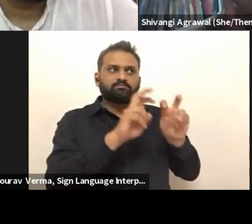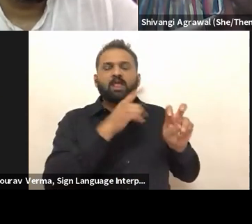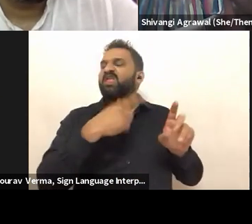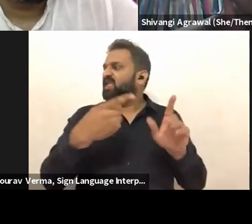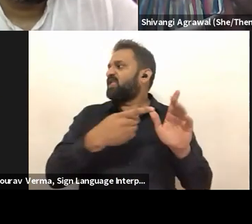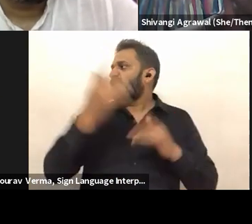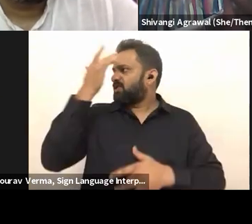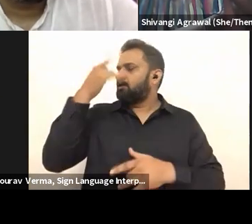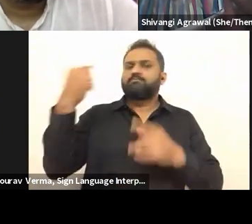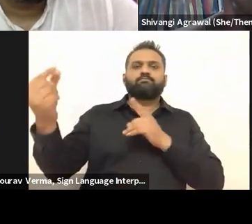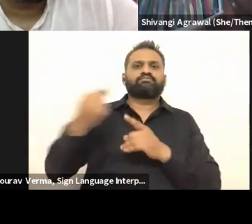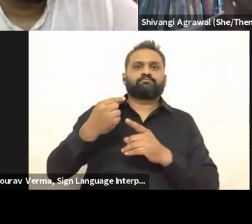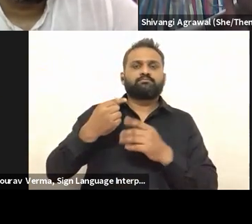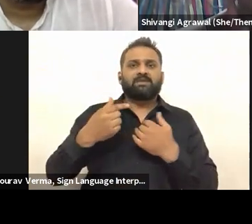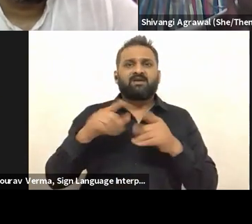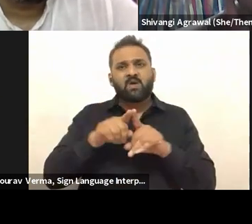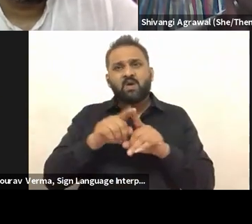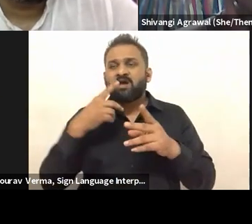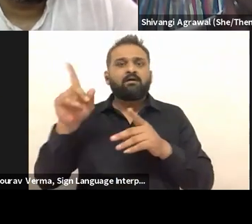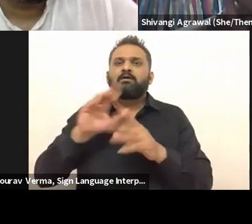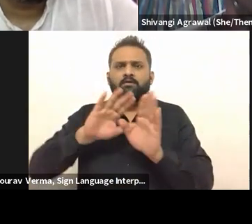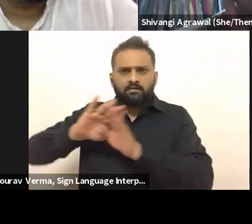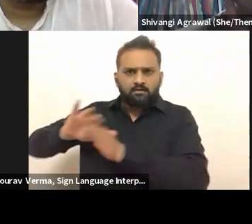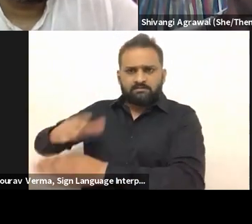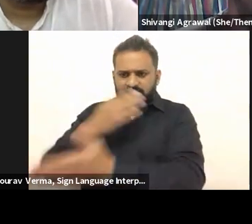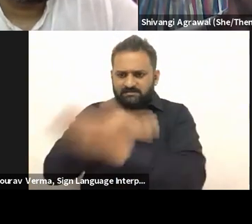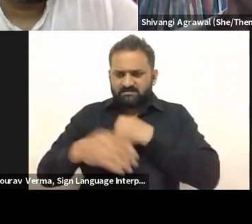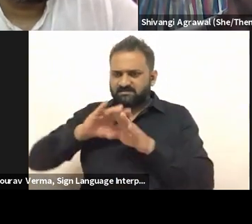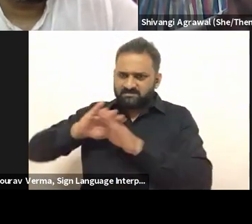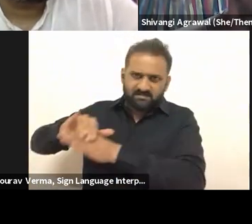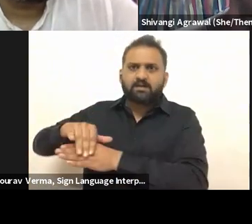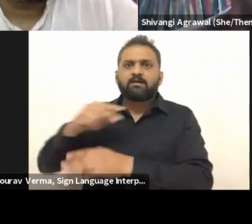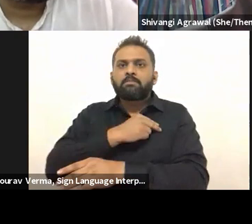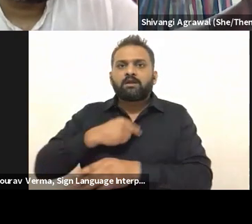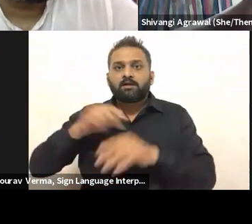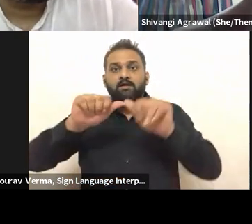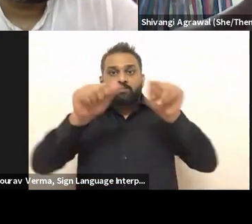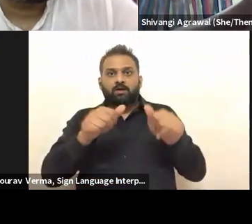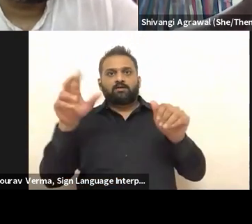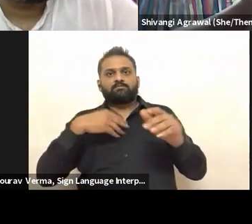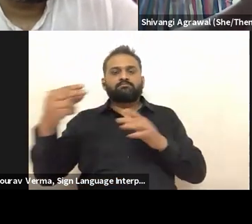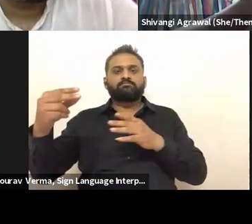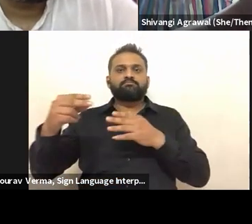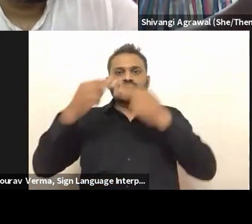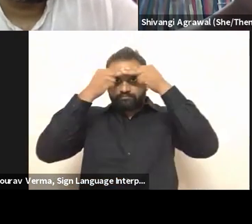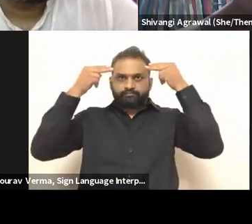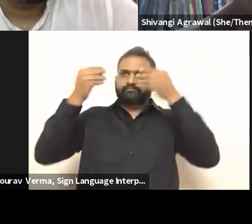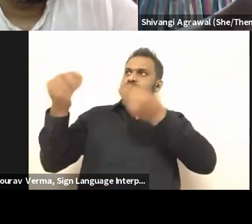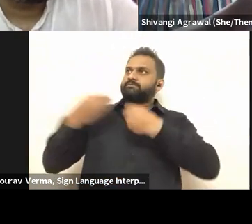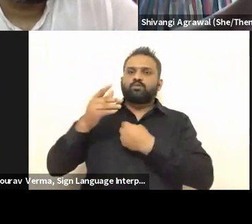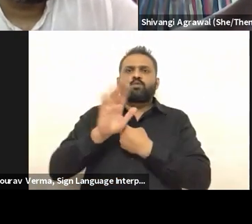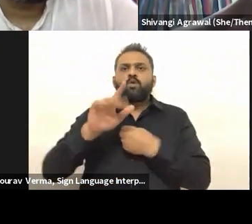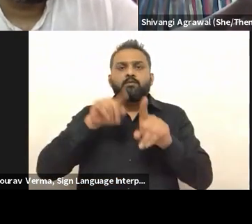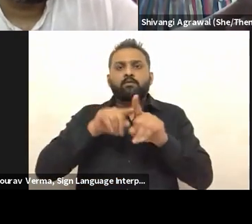like we should be allowed to have self-determination where we are not always relying on like